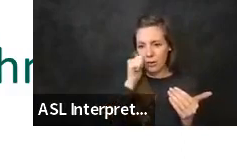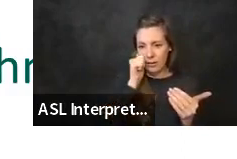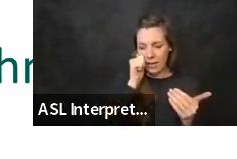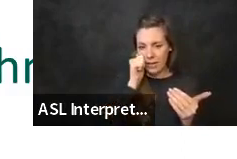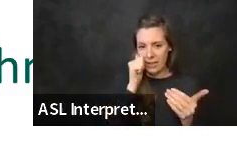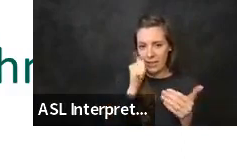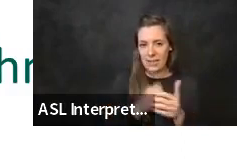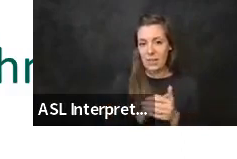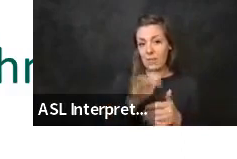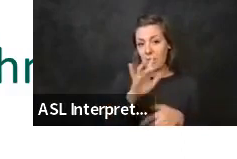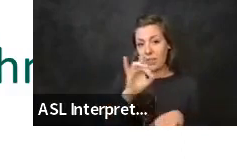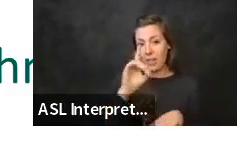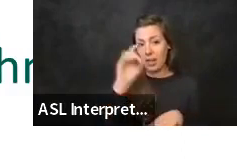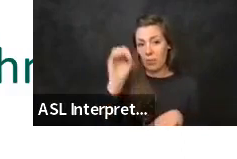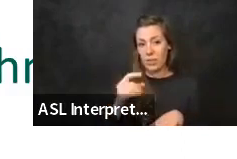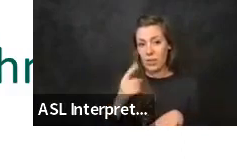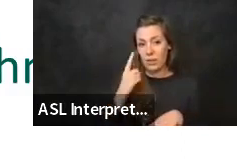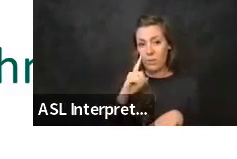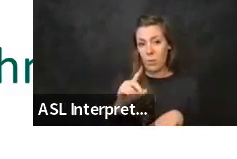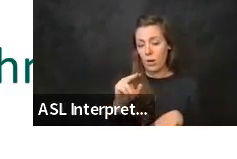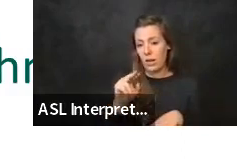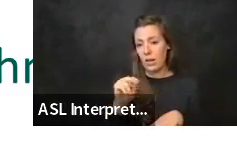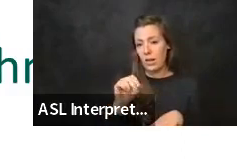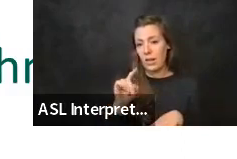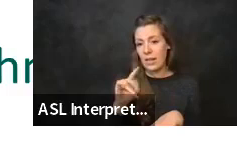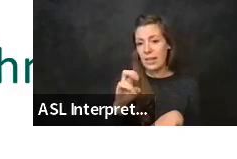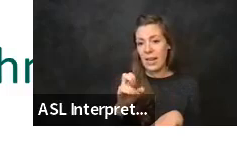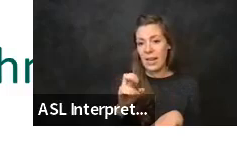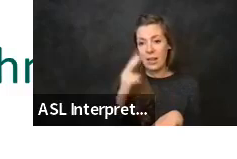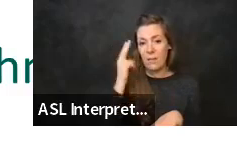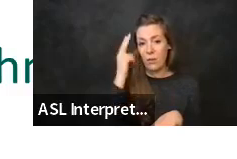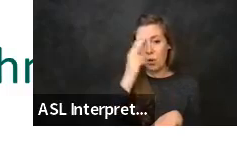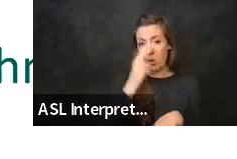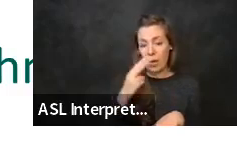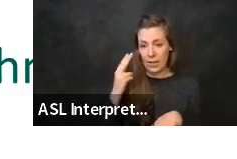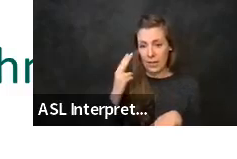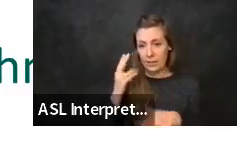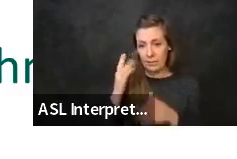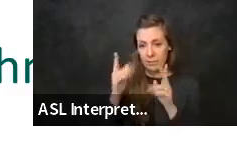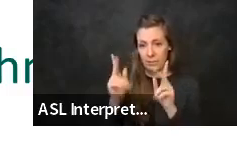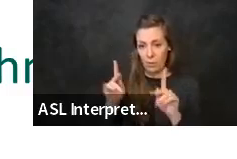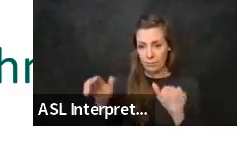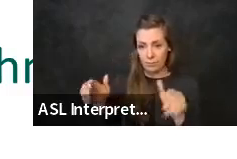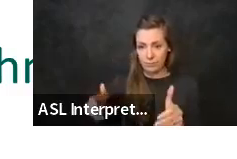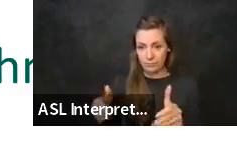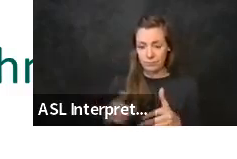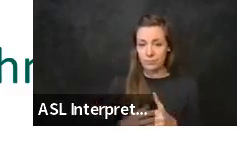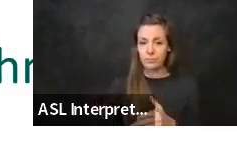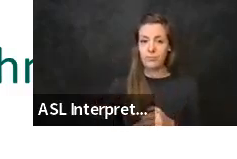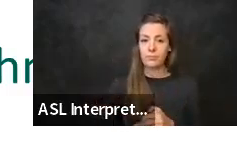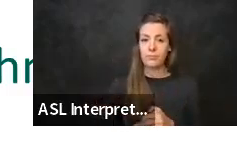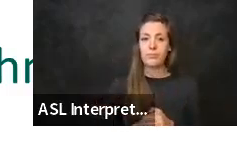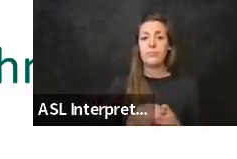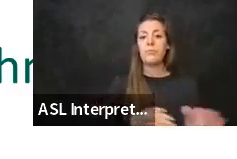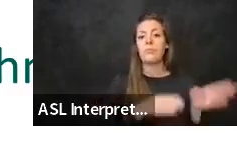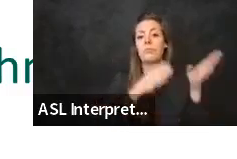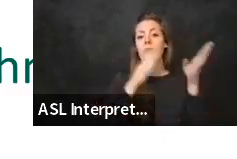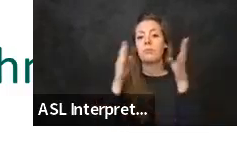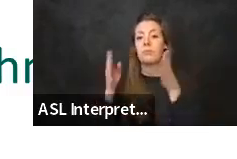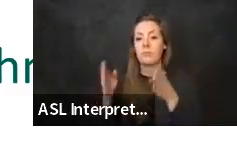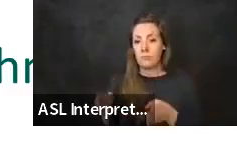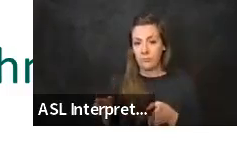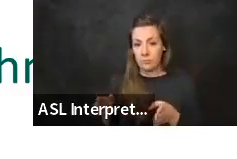compared to 58% of Native Hawaiian Pacific Islander residents. And here, looking at the proportion of doses